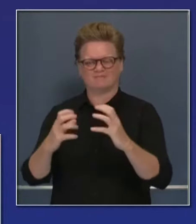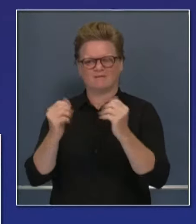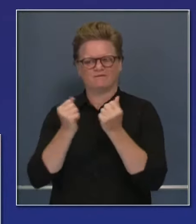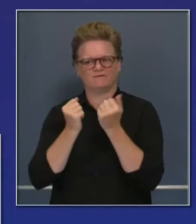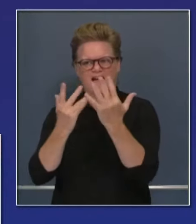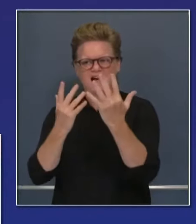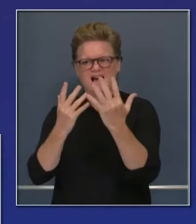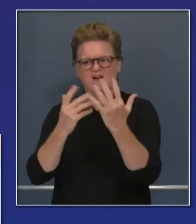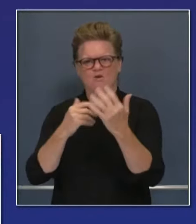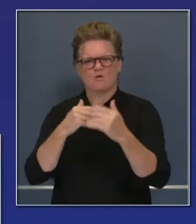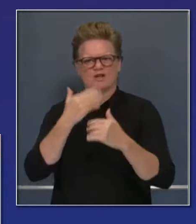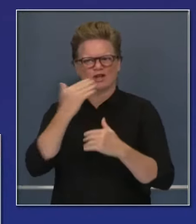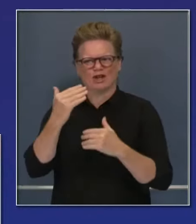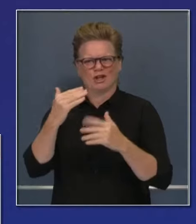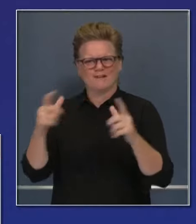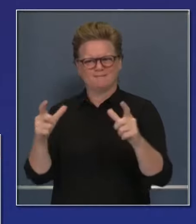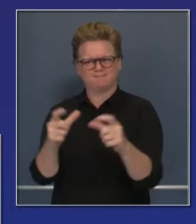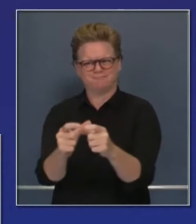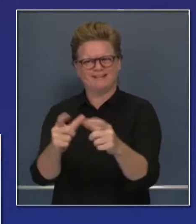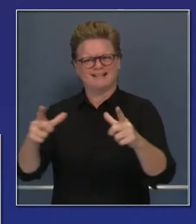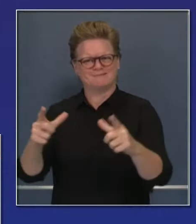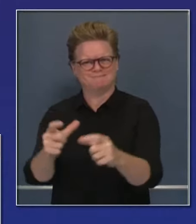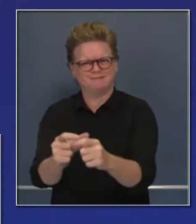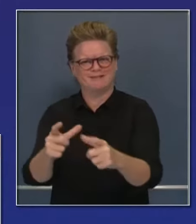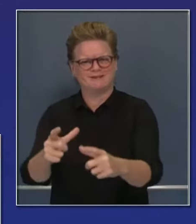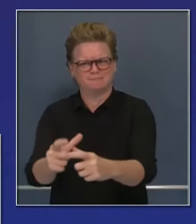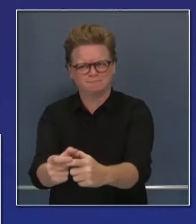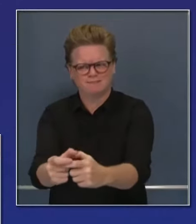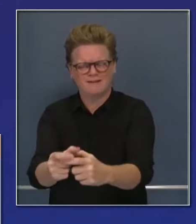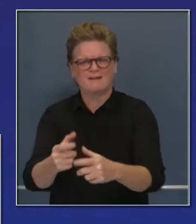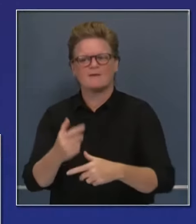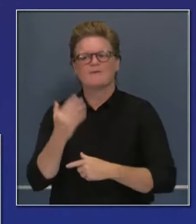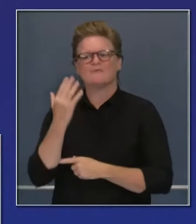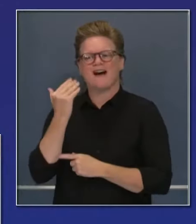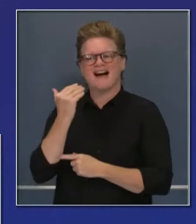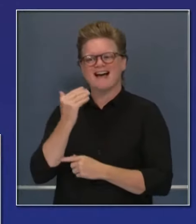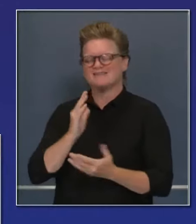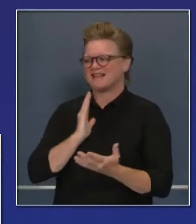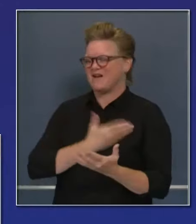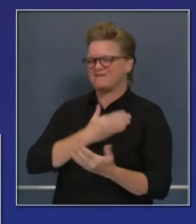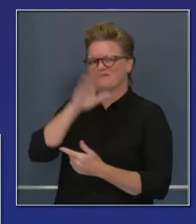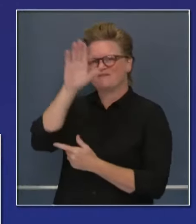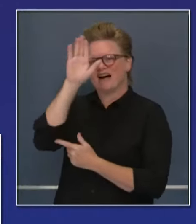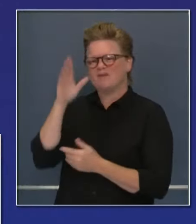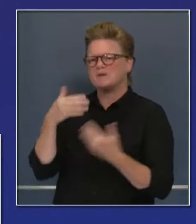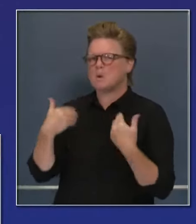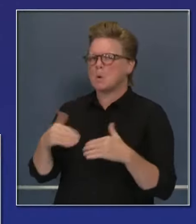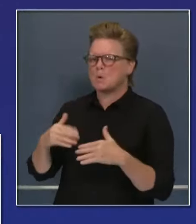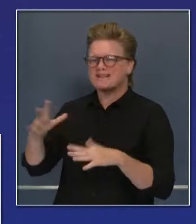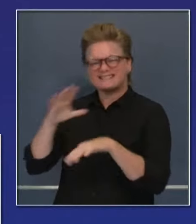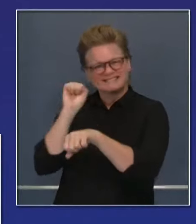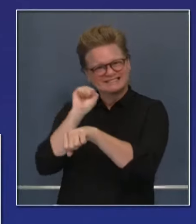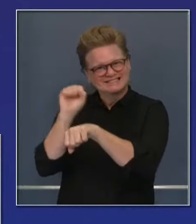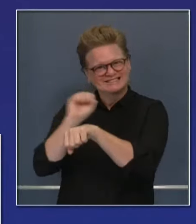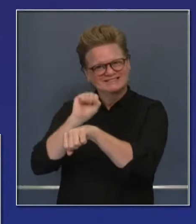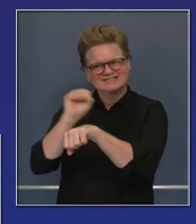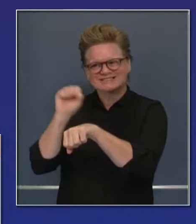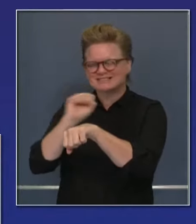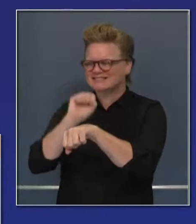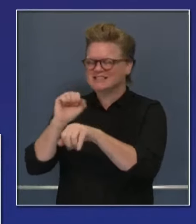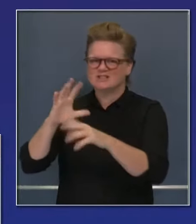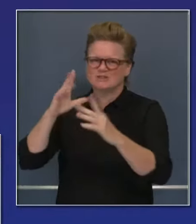example, proof point of the grit, the hard work, the determination of CAL FIRE, our mutual aid system, and our